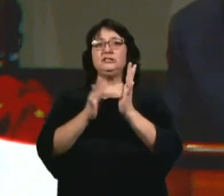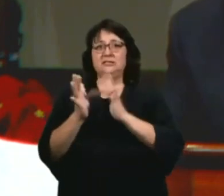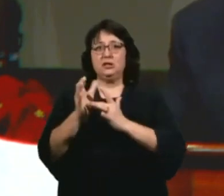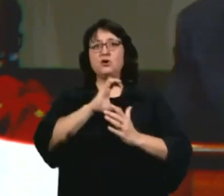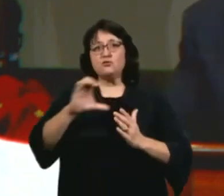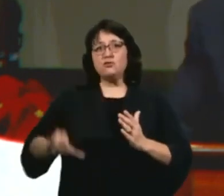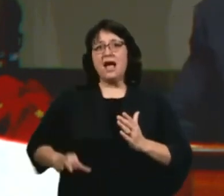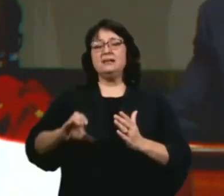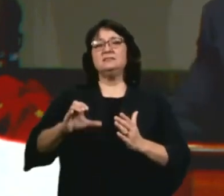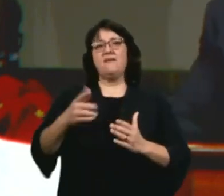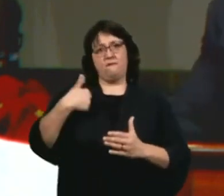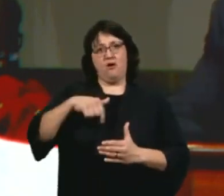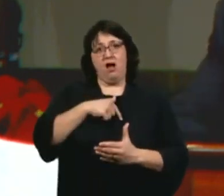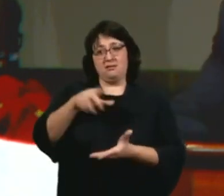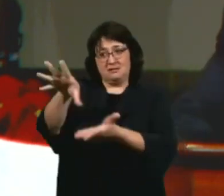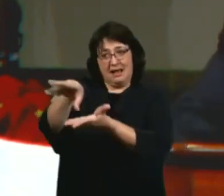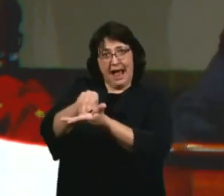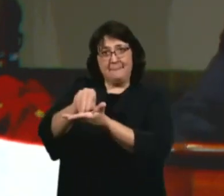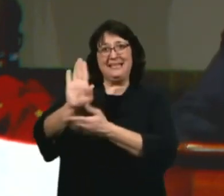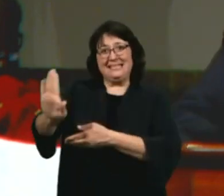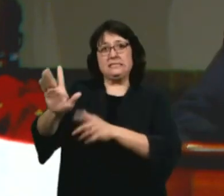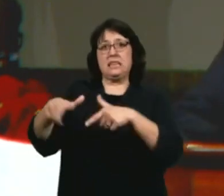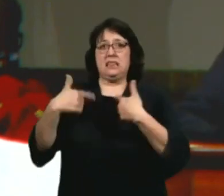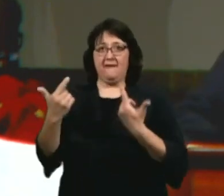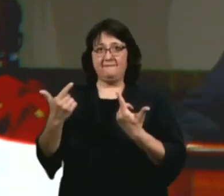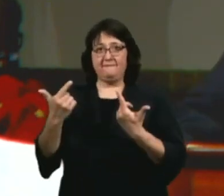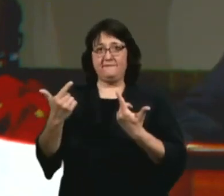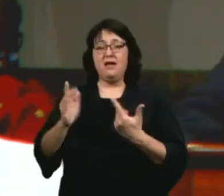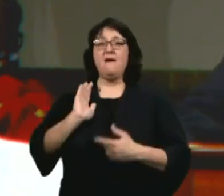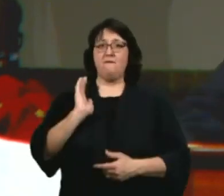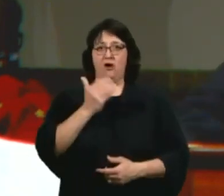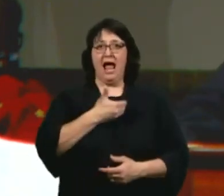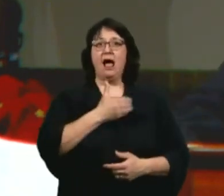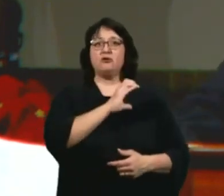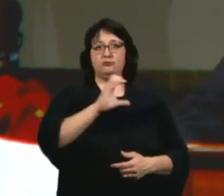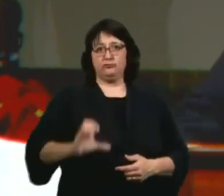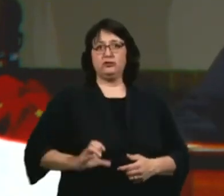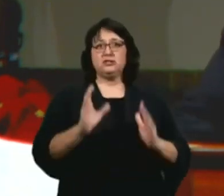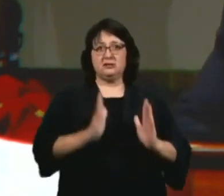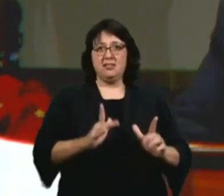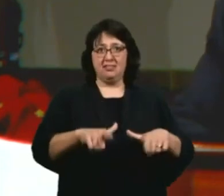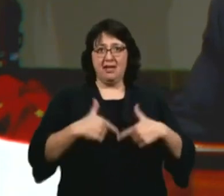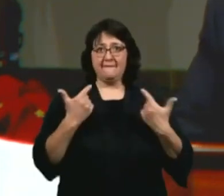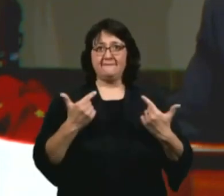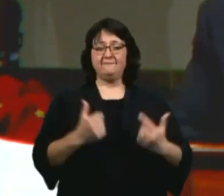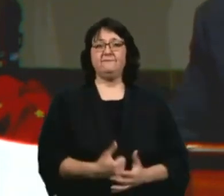is a pattern for our Christian lives. And